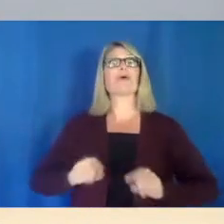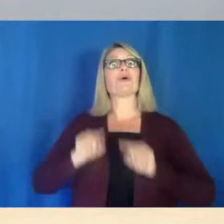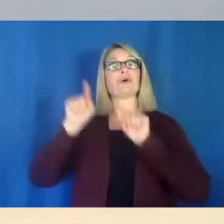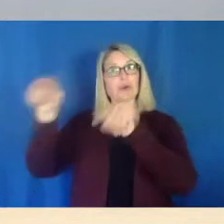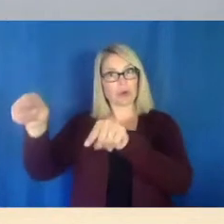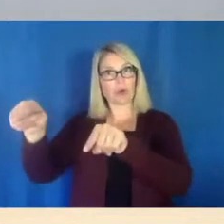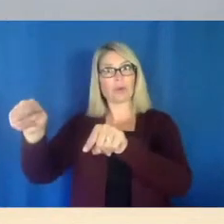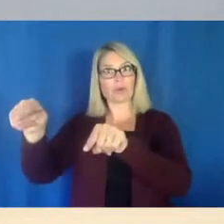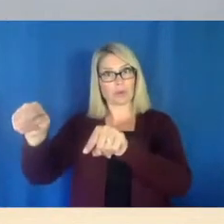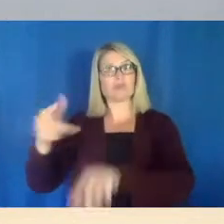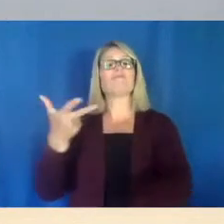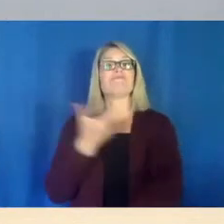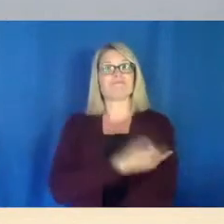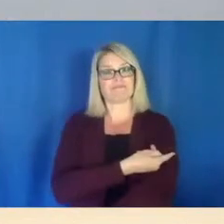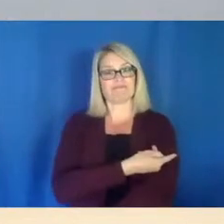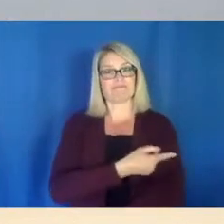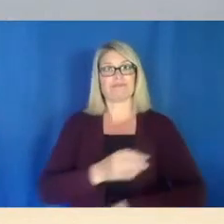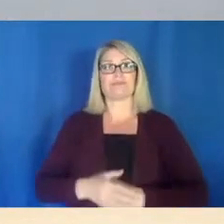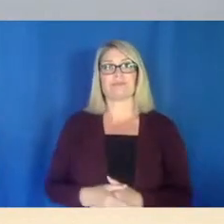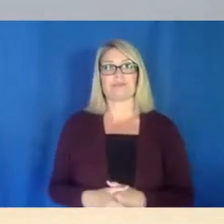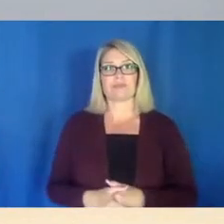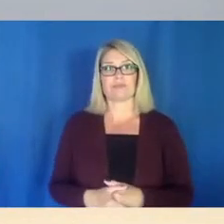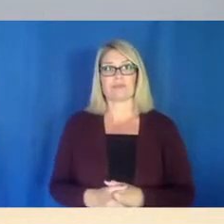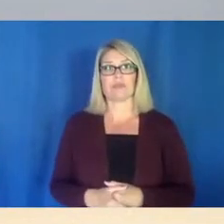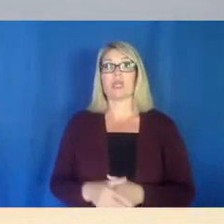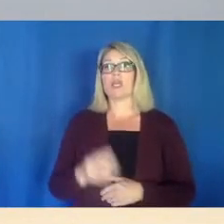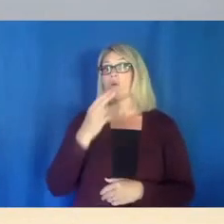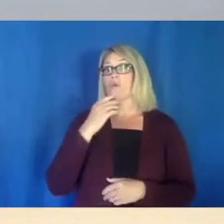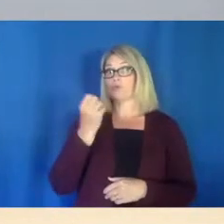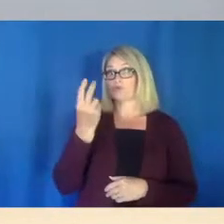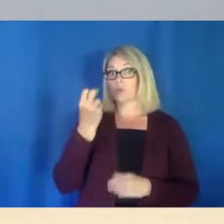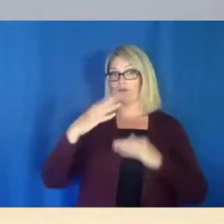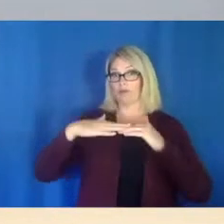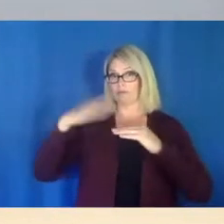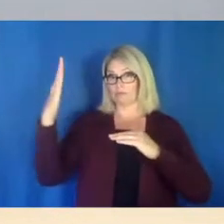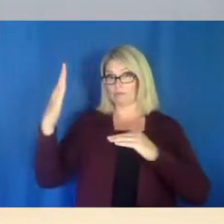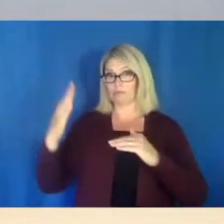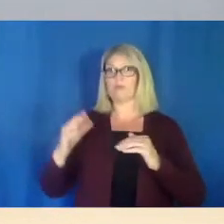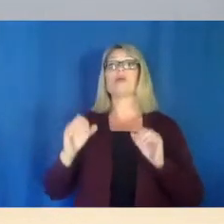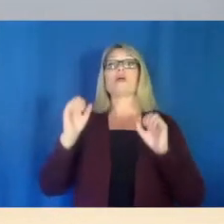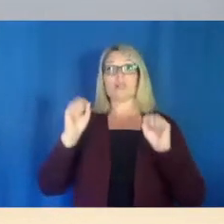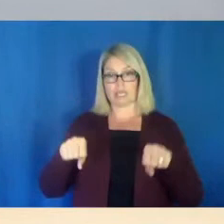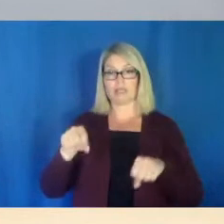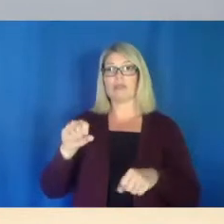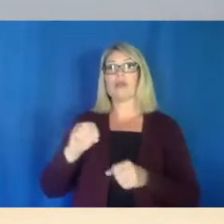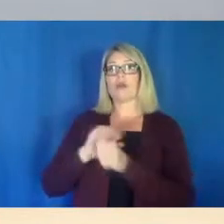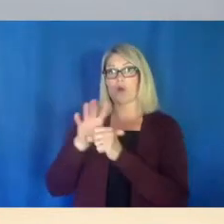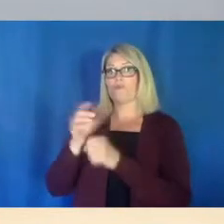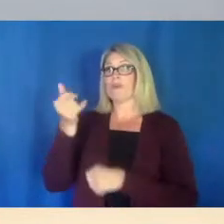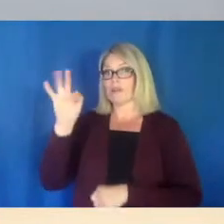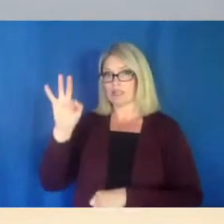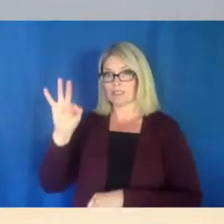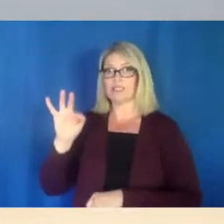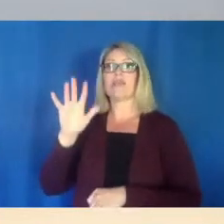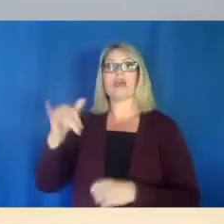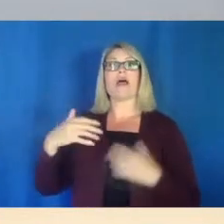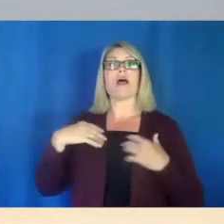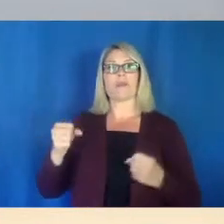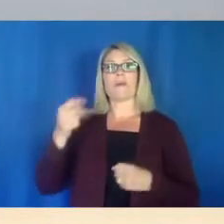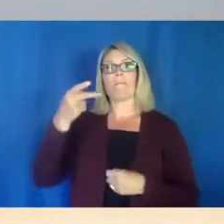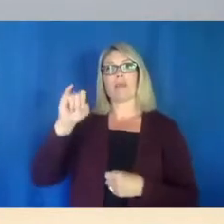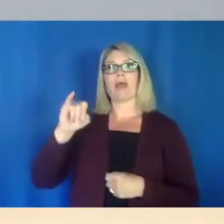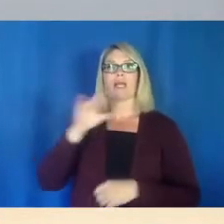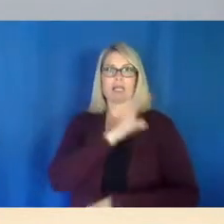possible. Individuals aged 12 and up are eligible to receive the COVID-19 vaccine at one of the health PEI clinics. You can